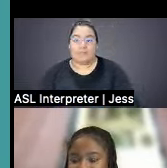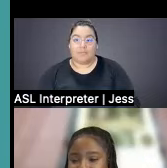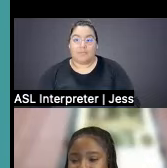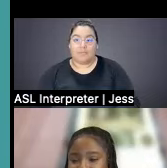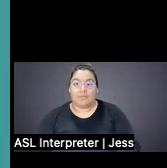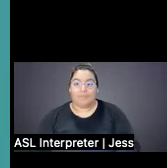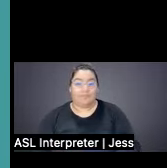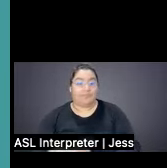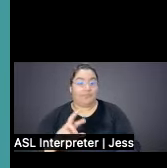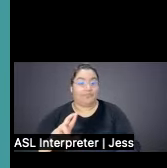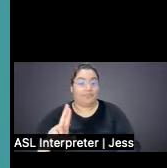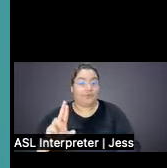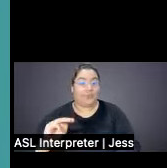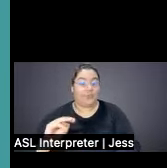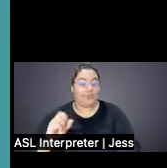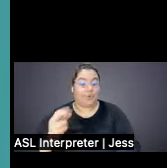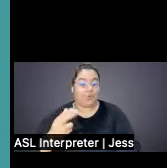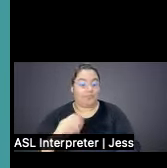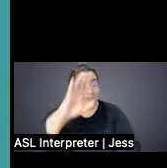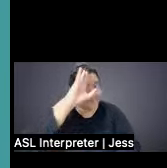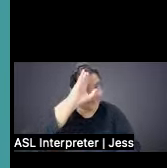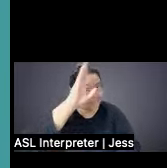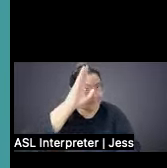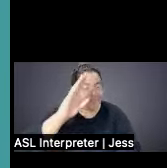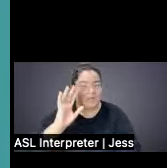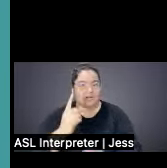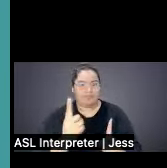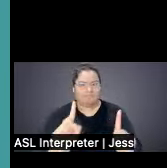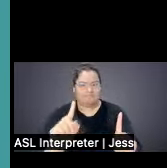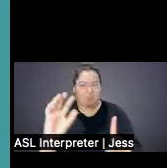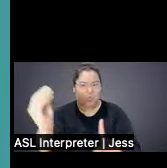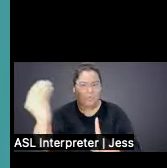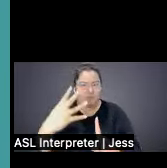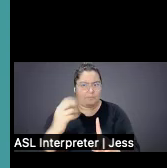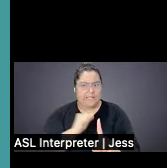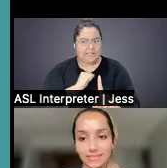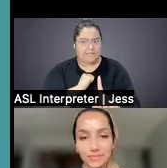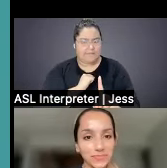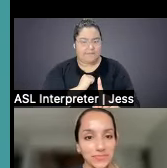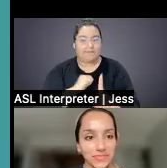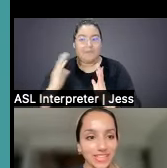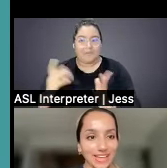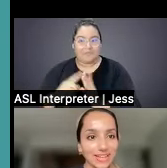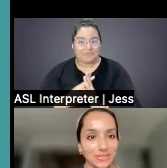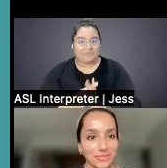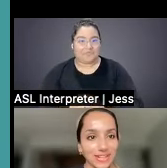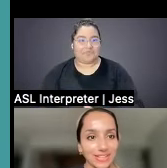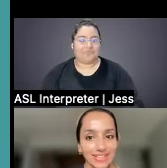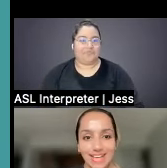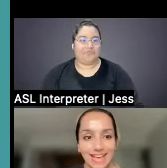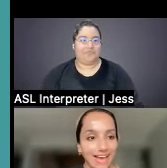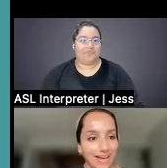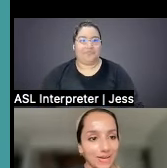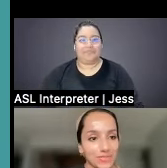Hey folks, I will pin myself right now and then get started. Hey